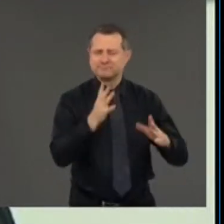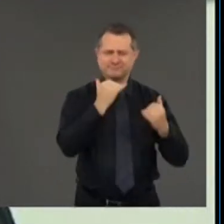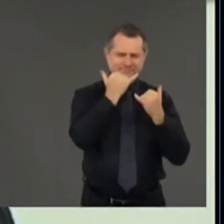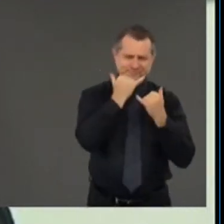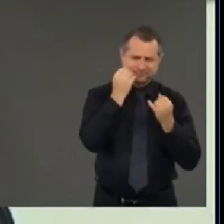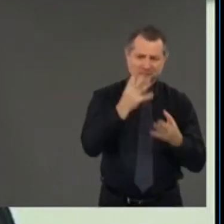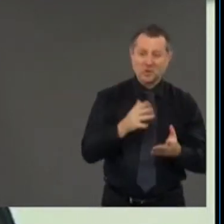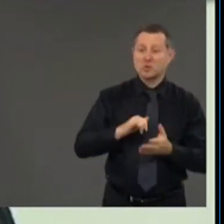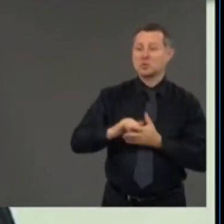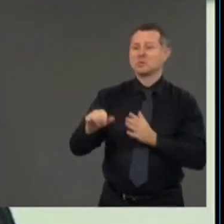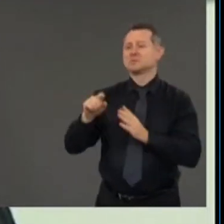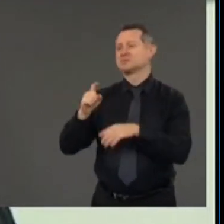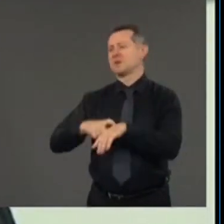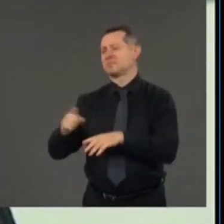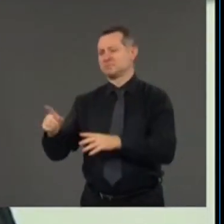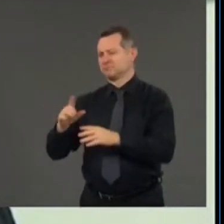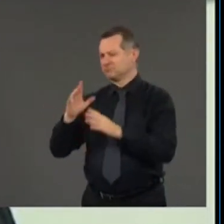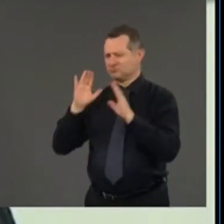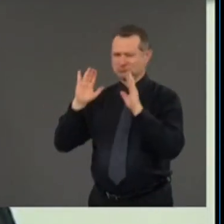well in that regard.